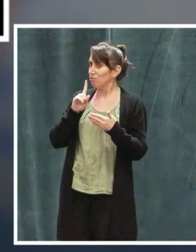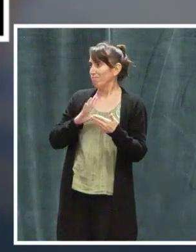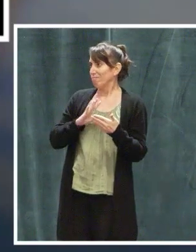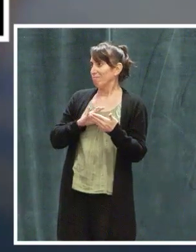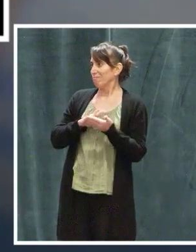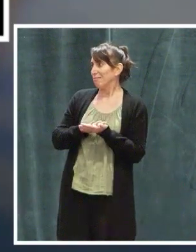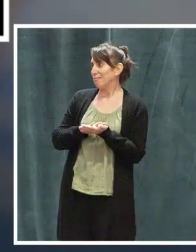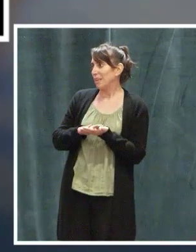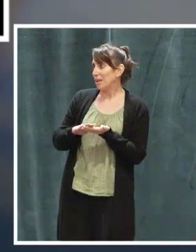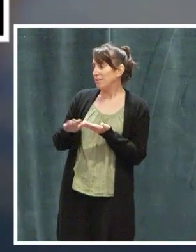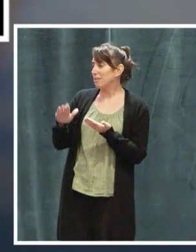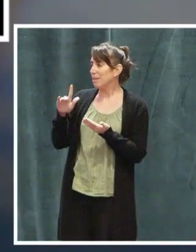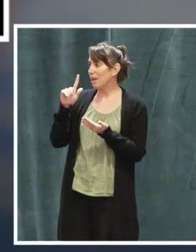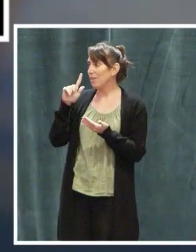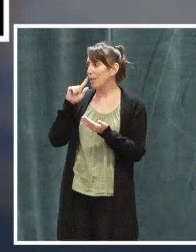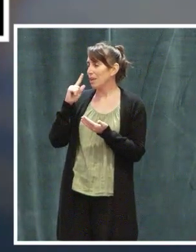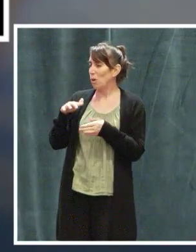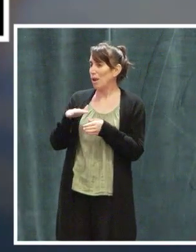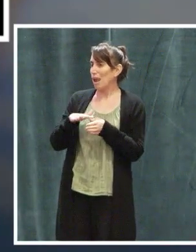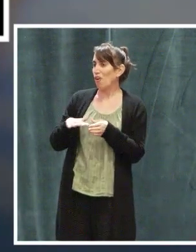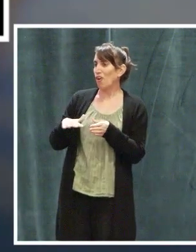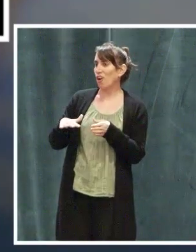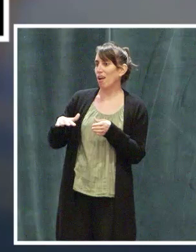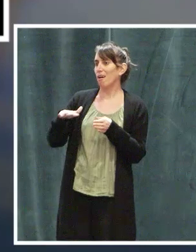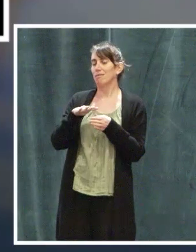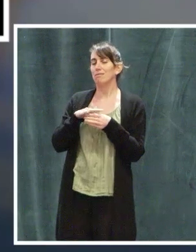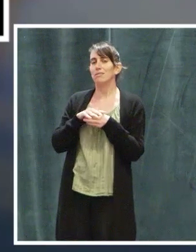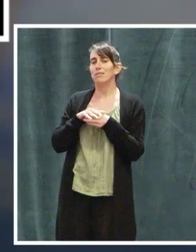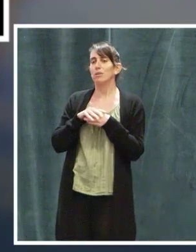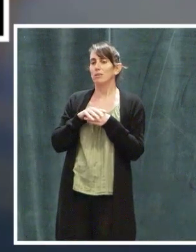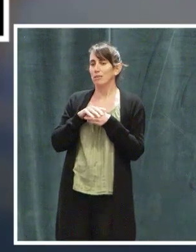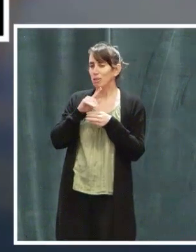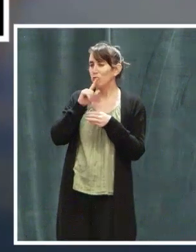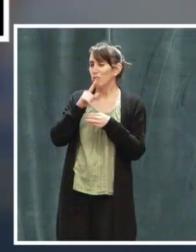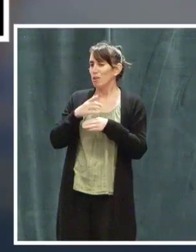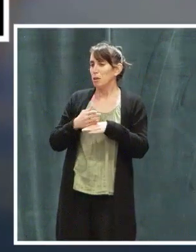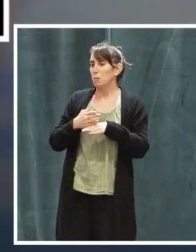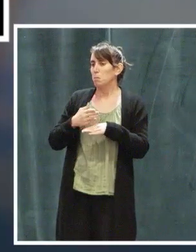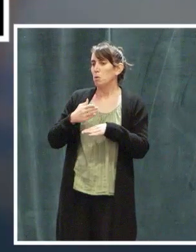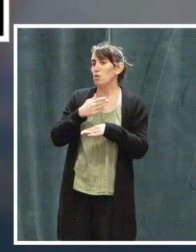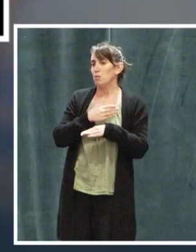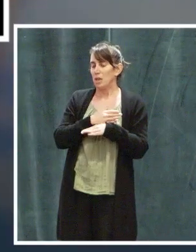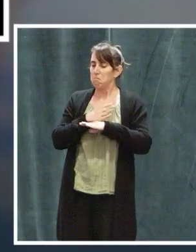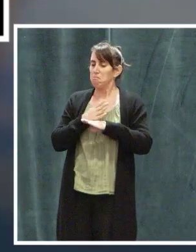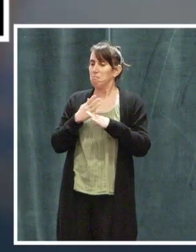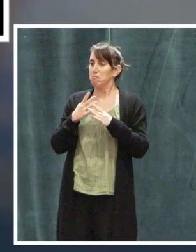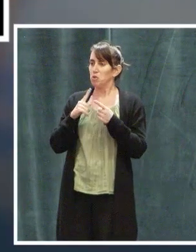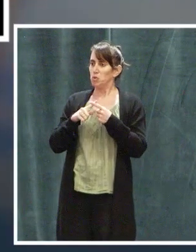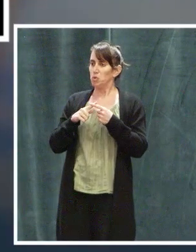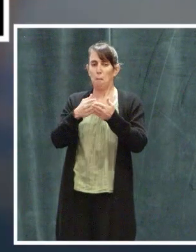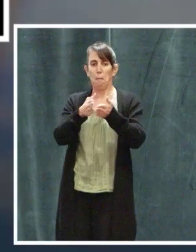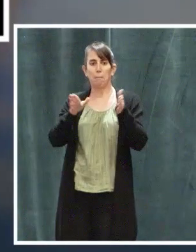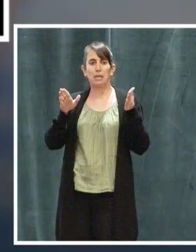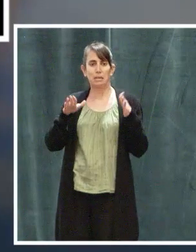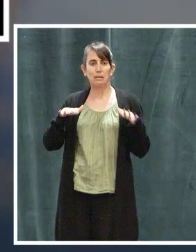nice, and I think it's one of the areas where there's been a real improvement and enhancement to the public